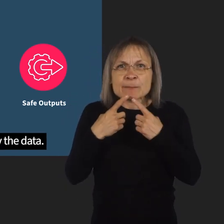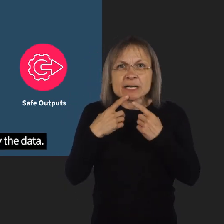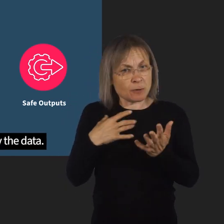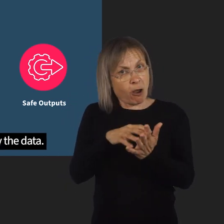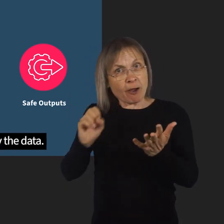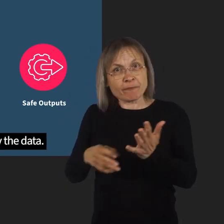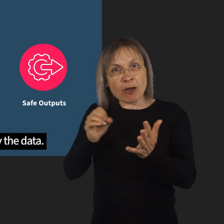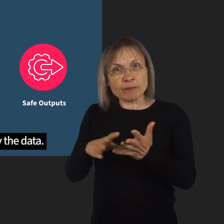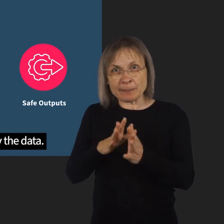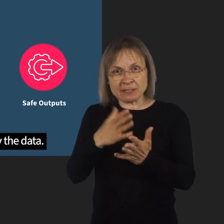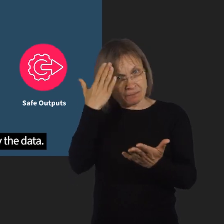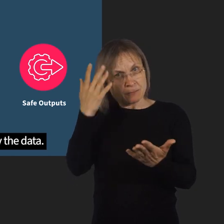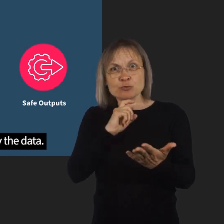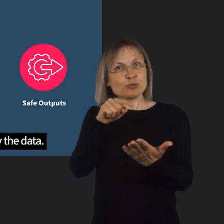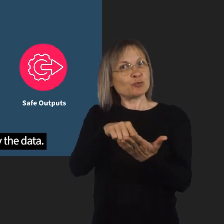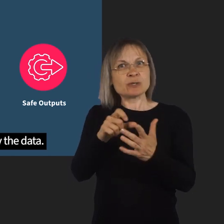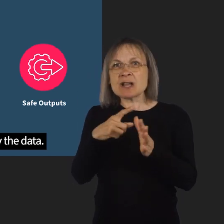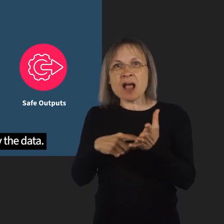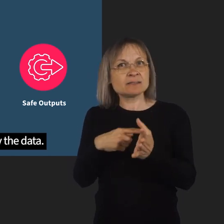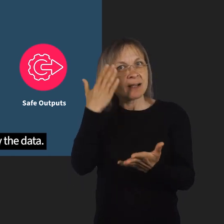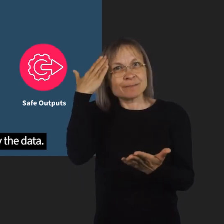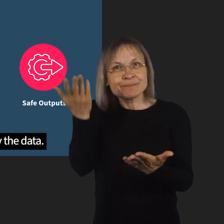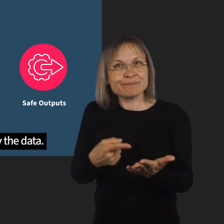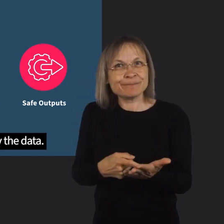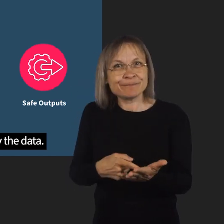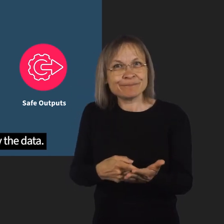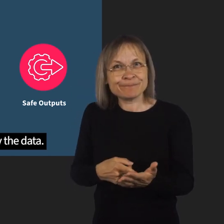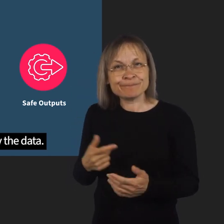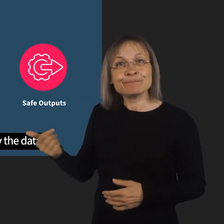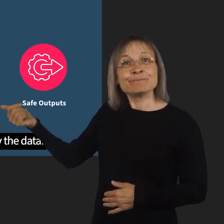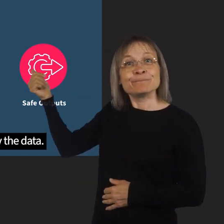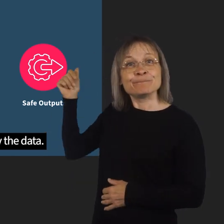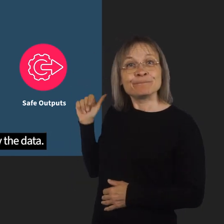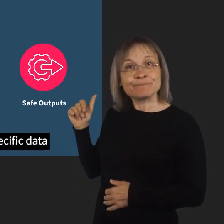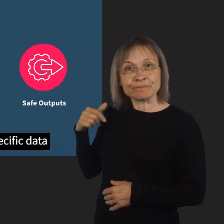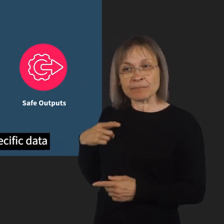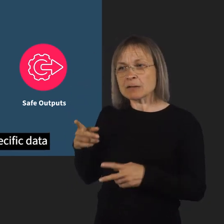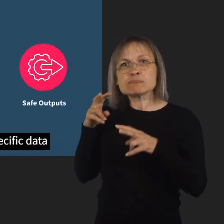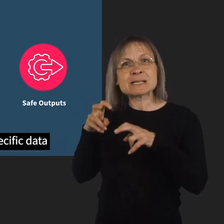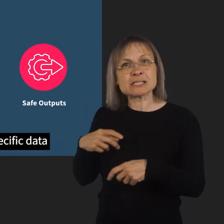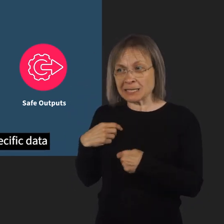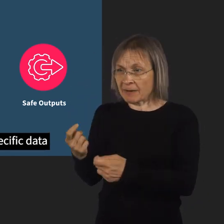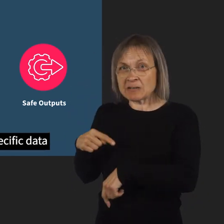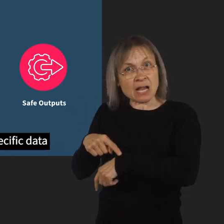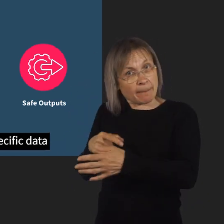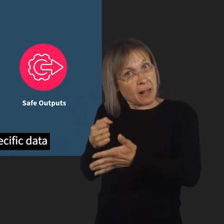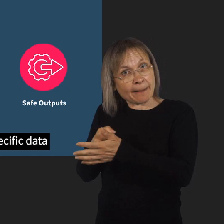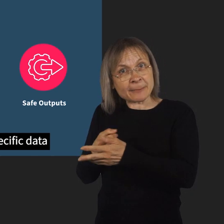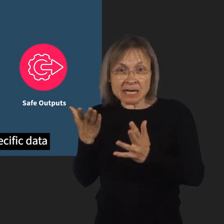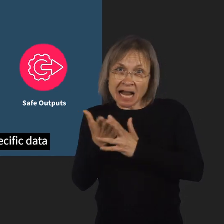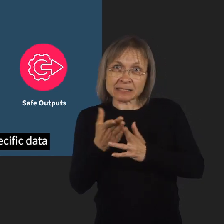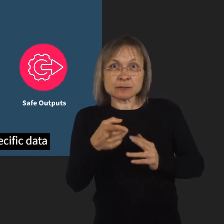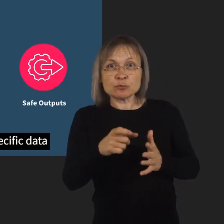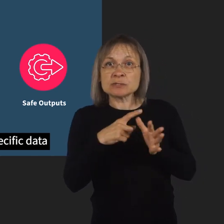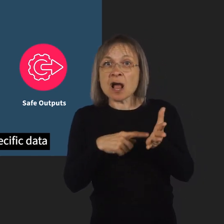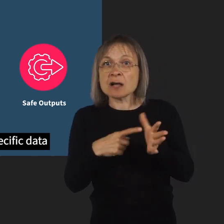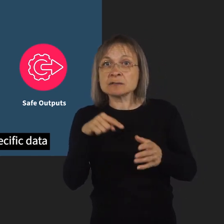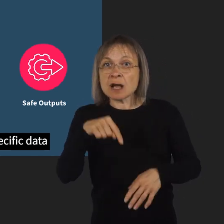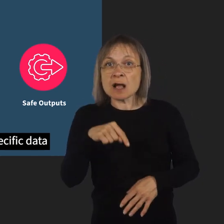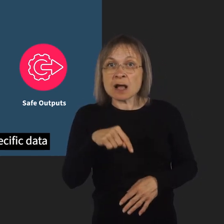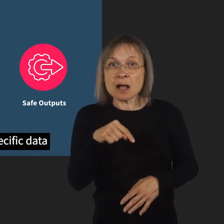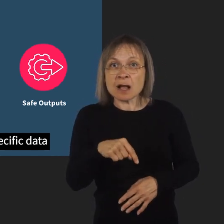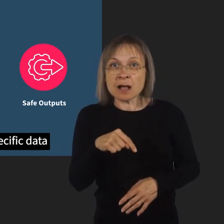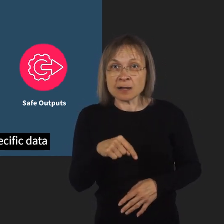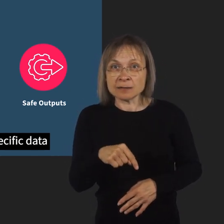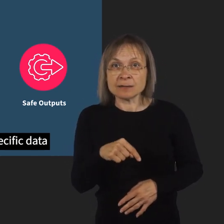also remove key personal information to de-identify the data. We then grant researchers time-limited access